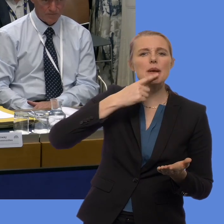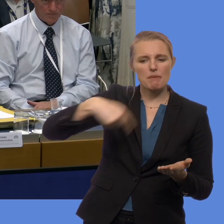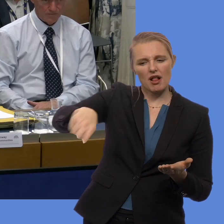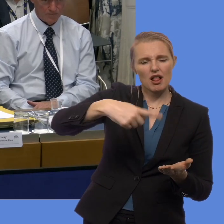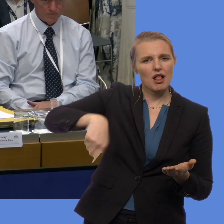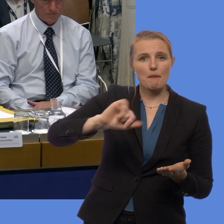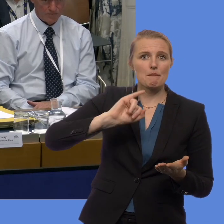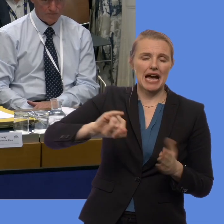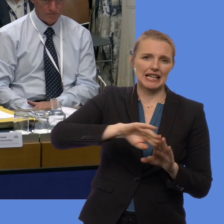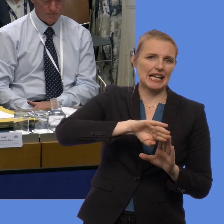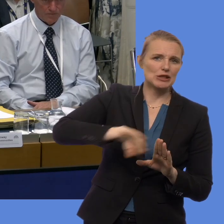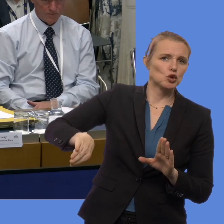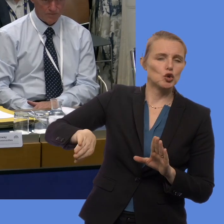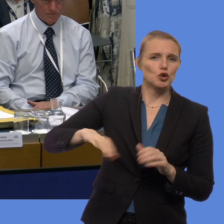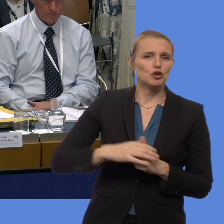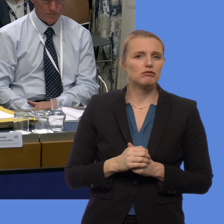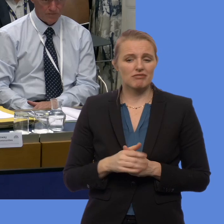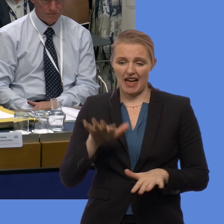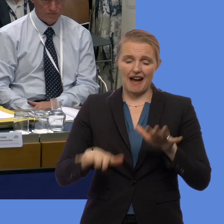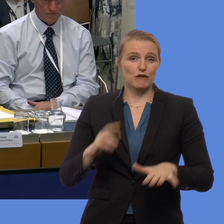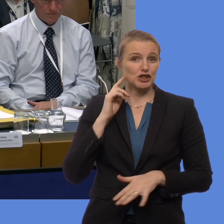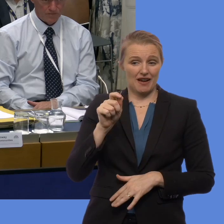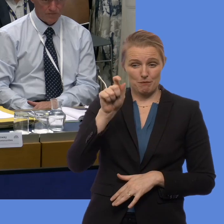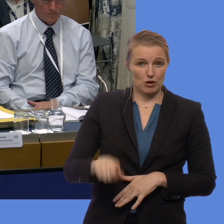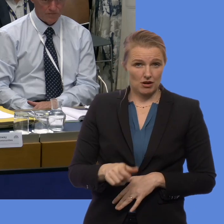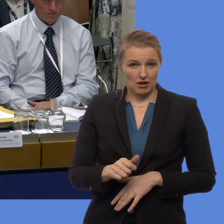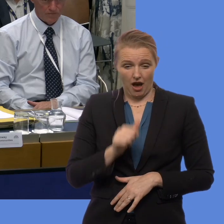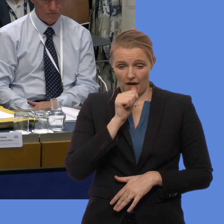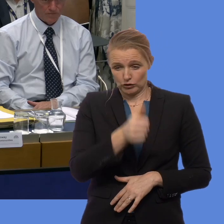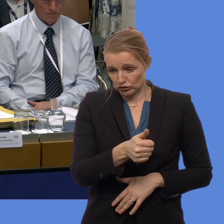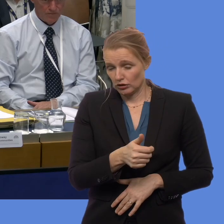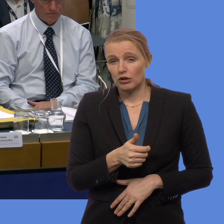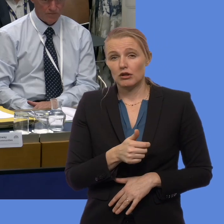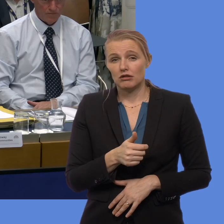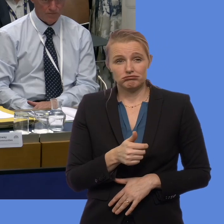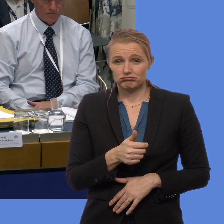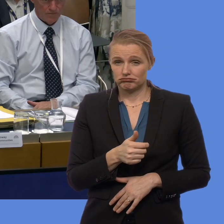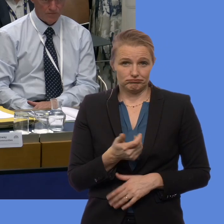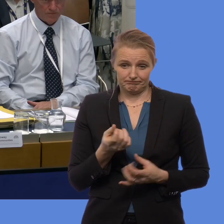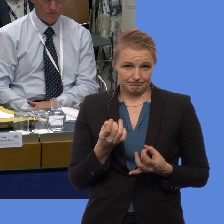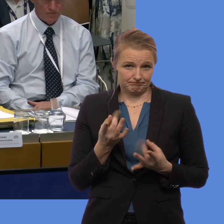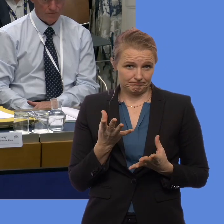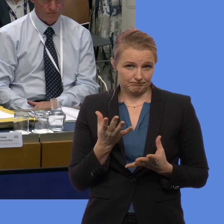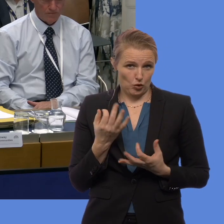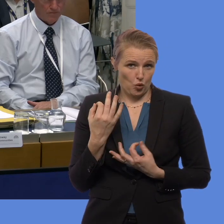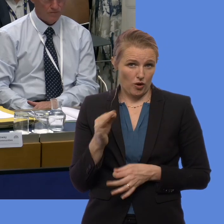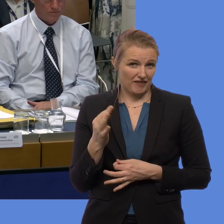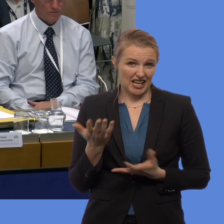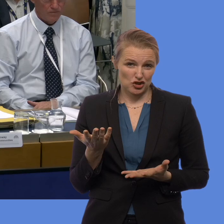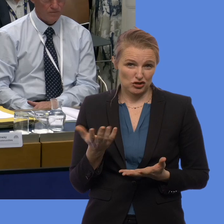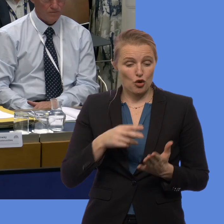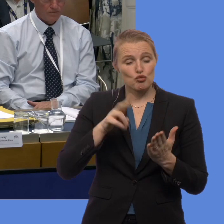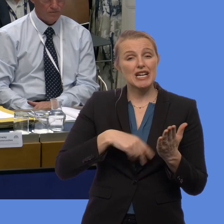badly excluded. The average deaf person will leave school with little to no qualifications, with a reading